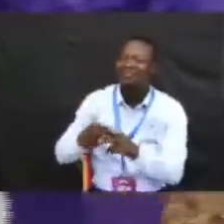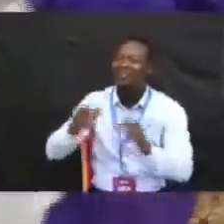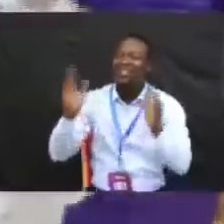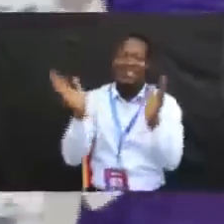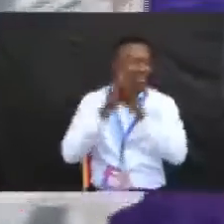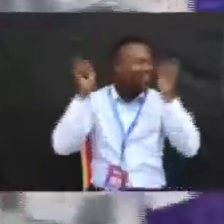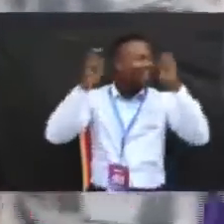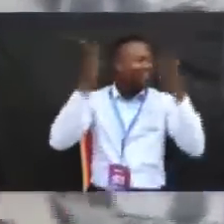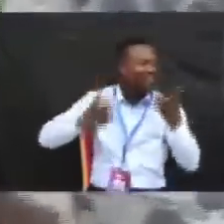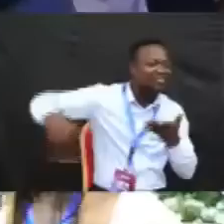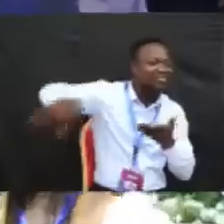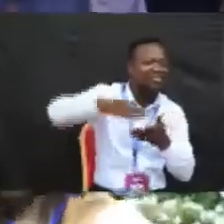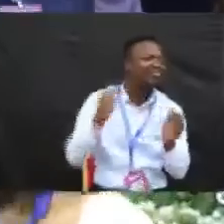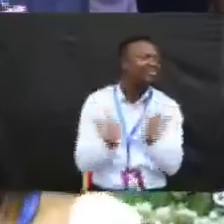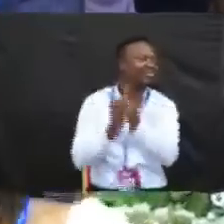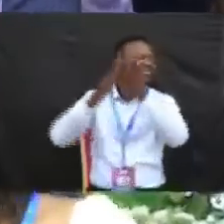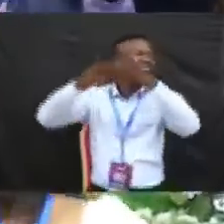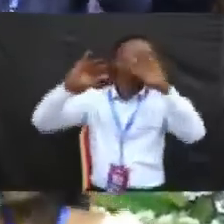Hallelujah.